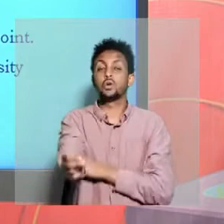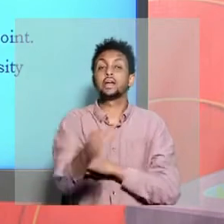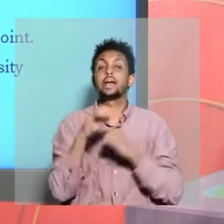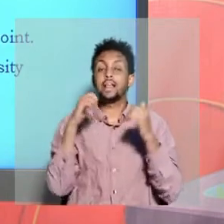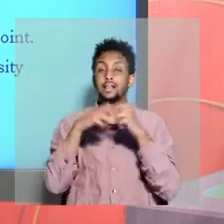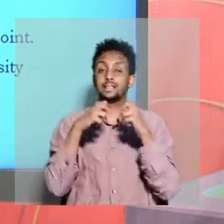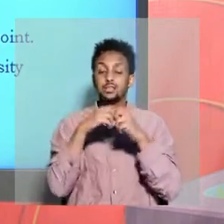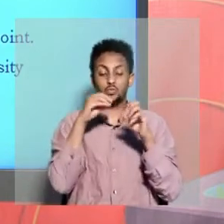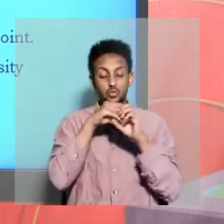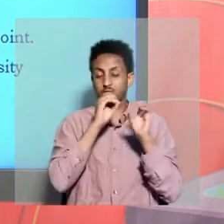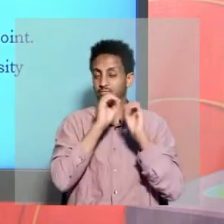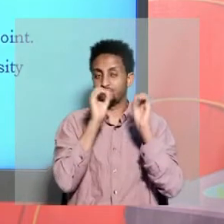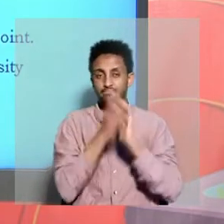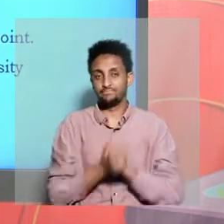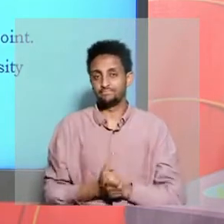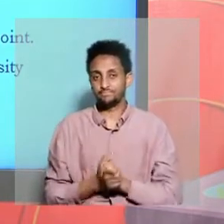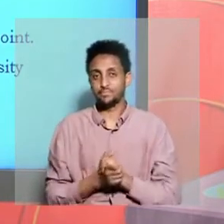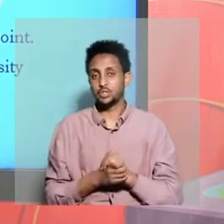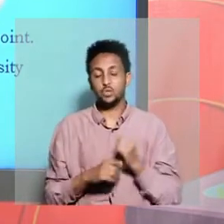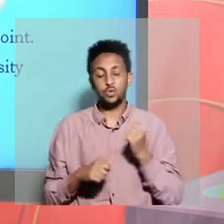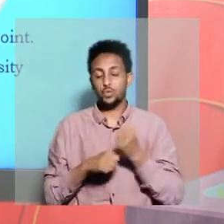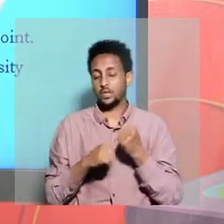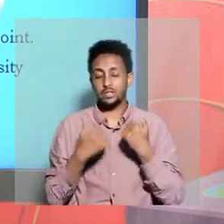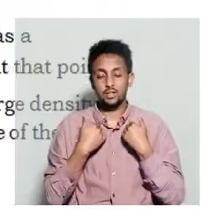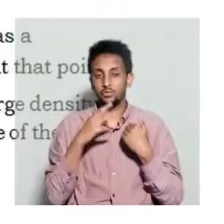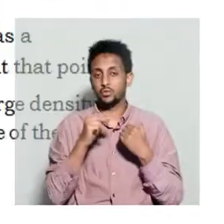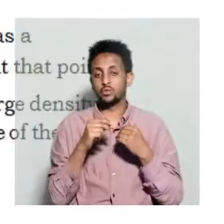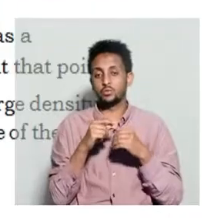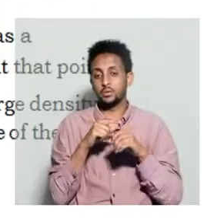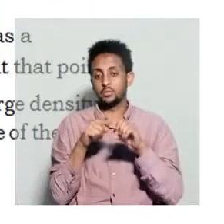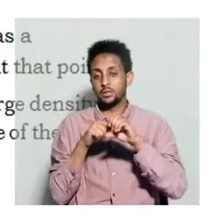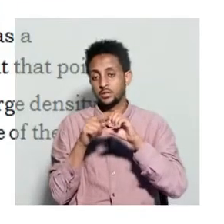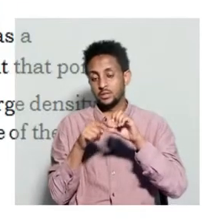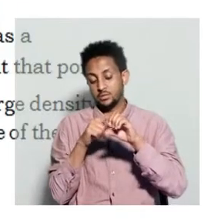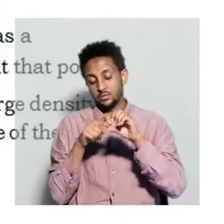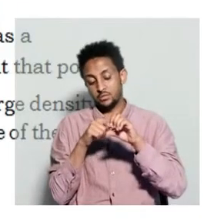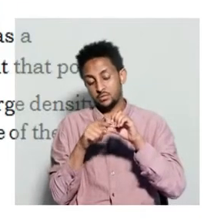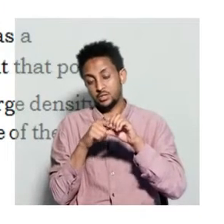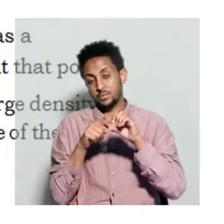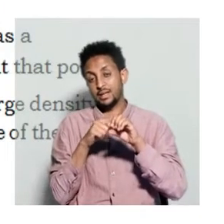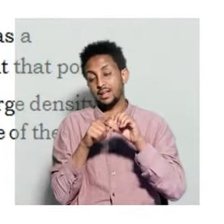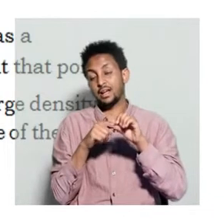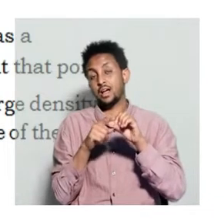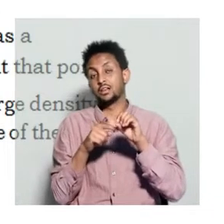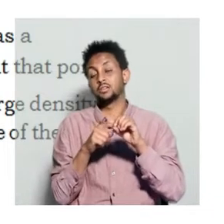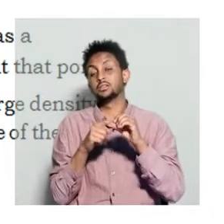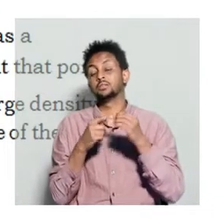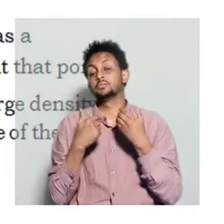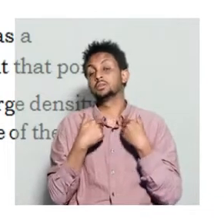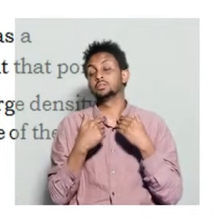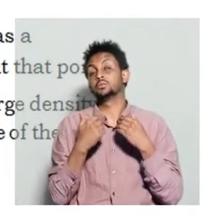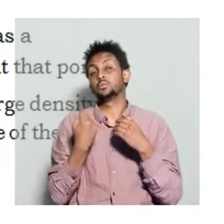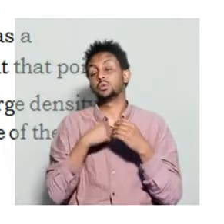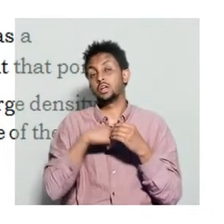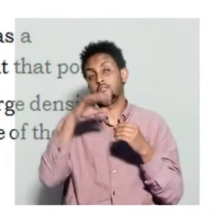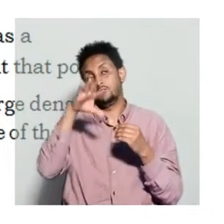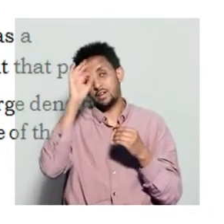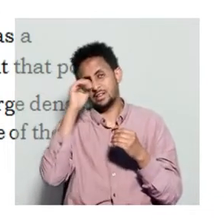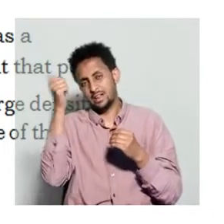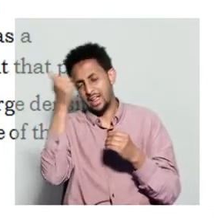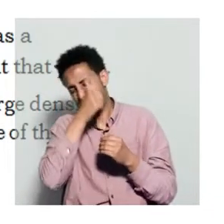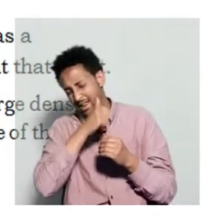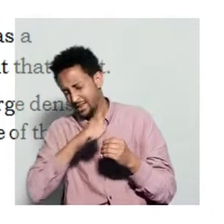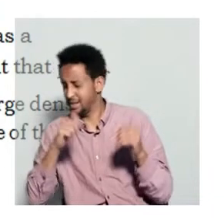field inside the conductor. If you enclose here using a spherical Gaussian surface, you can't find